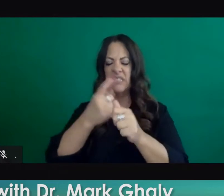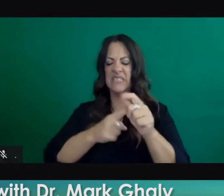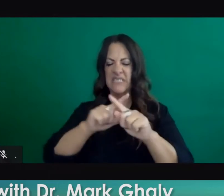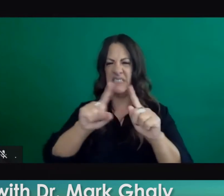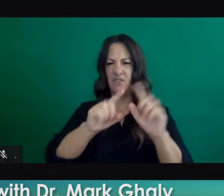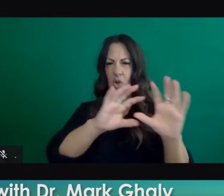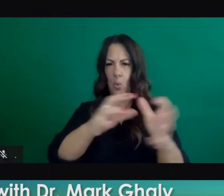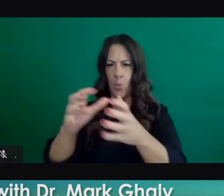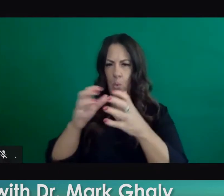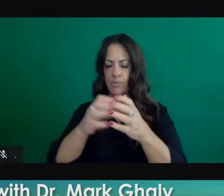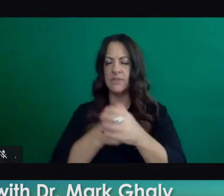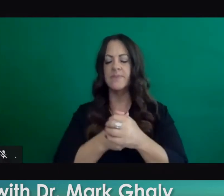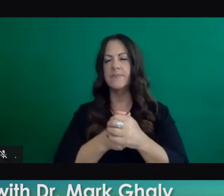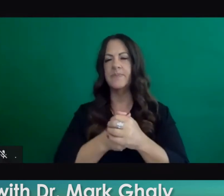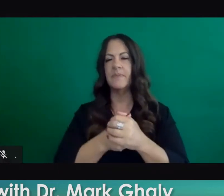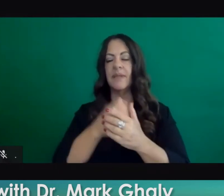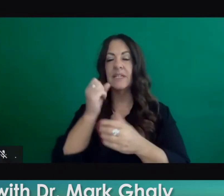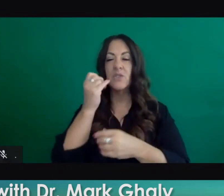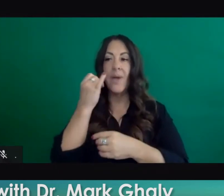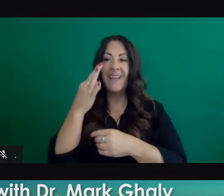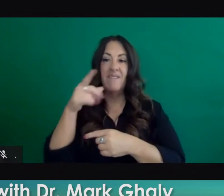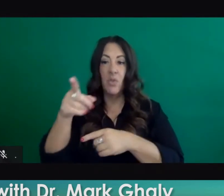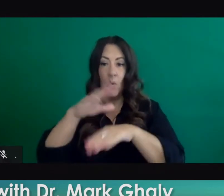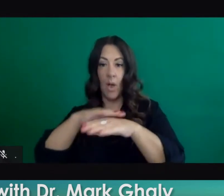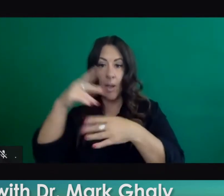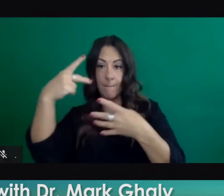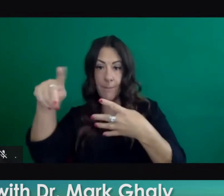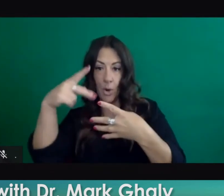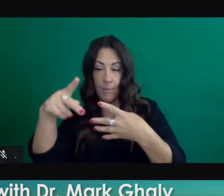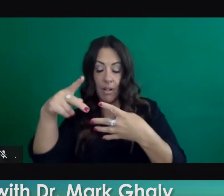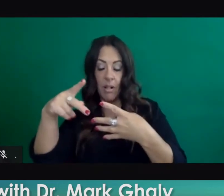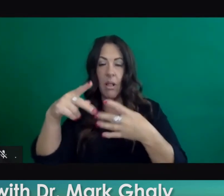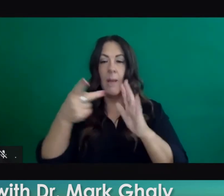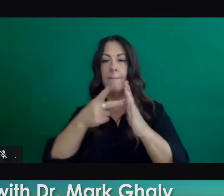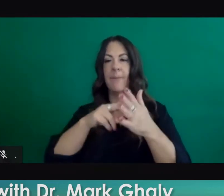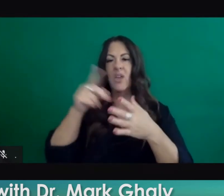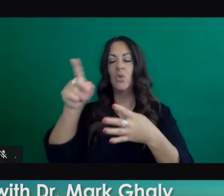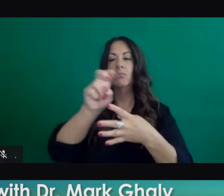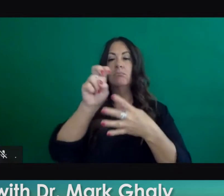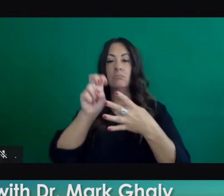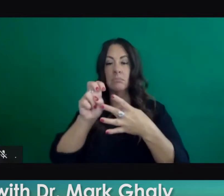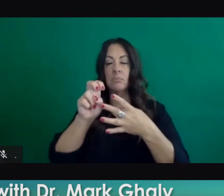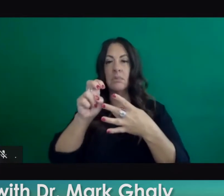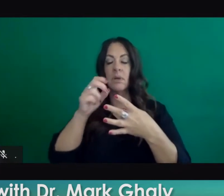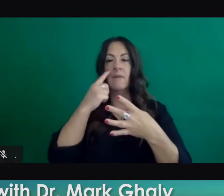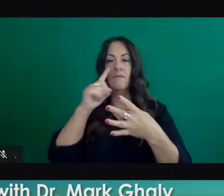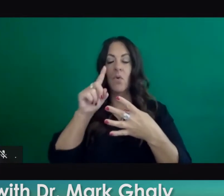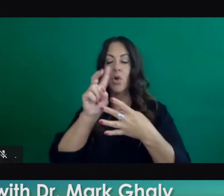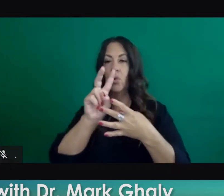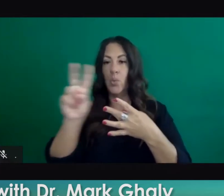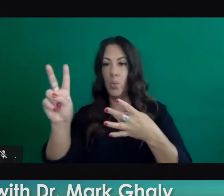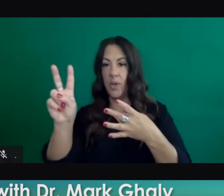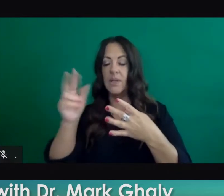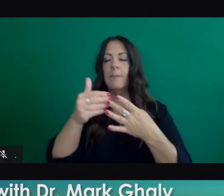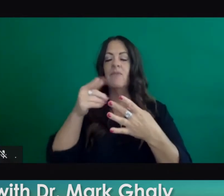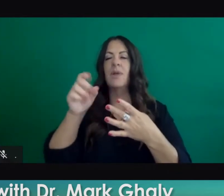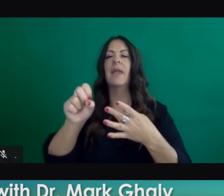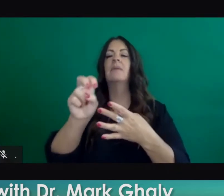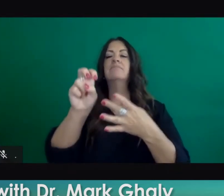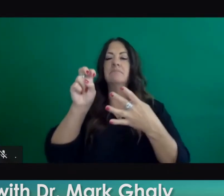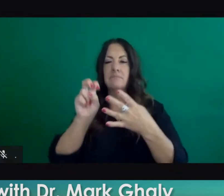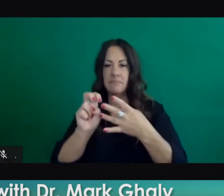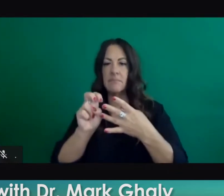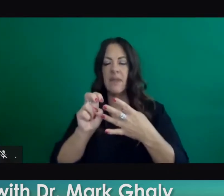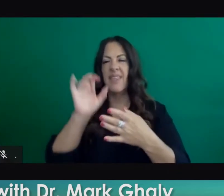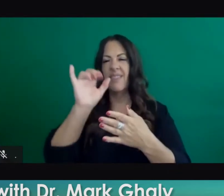the least restrictive tier. So if they're in purple, they need to meet the red for at least 2 weeks before they can move forward to that next tier. So that is